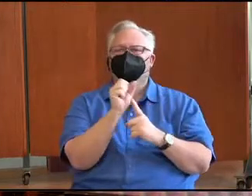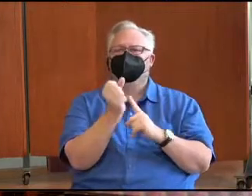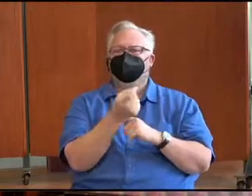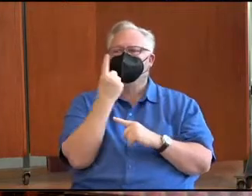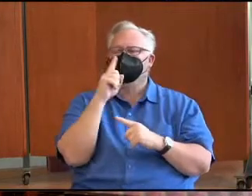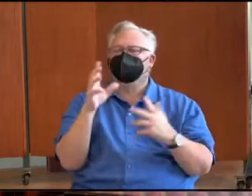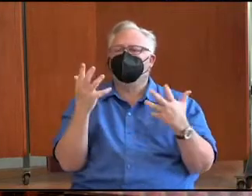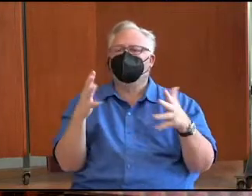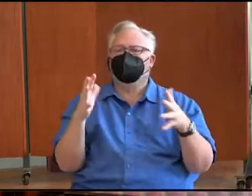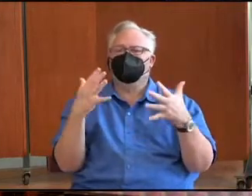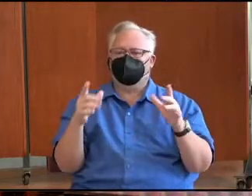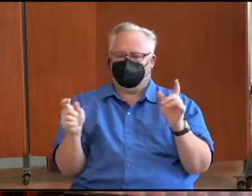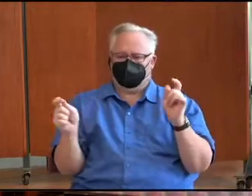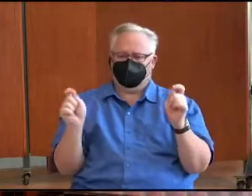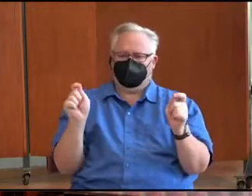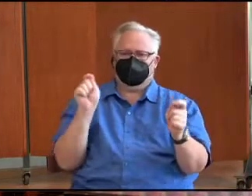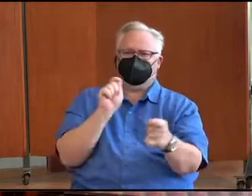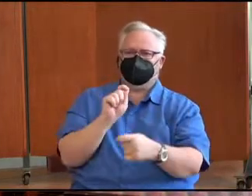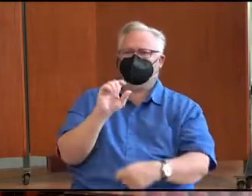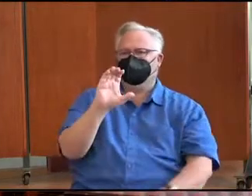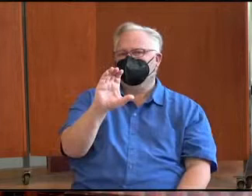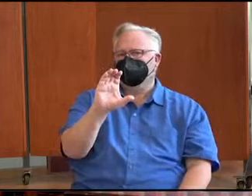already changing climate.